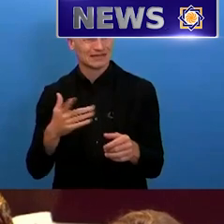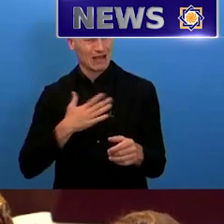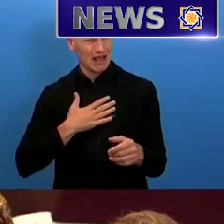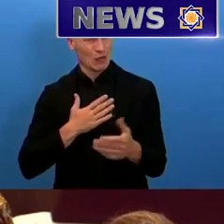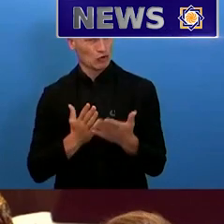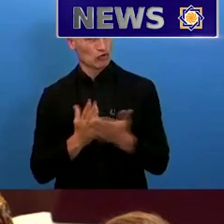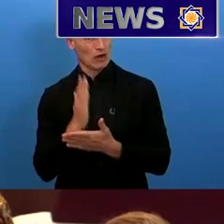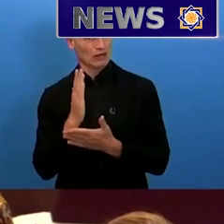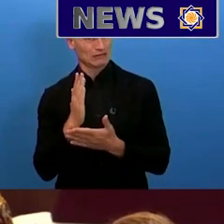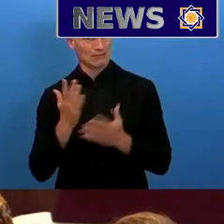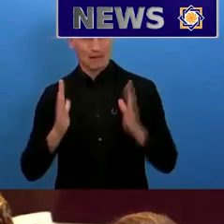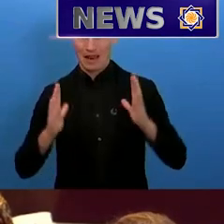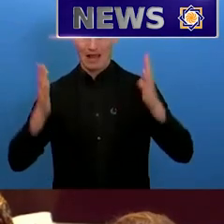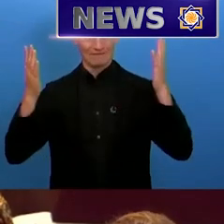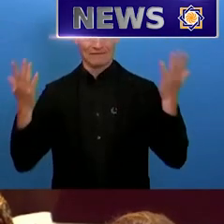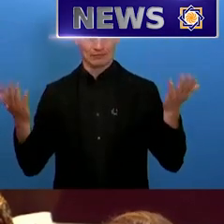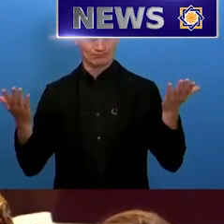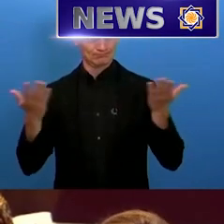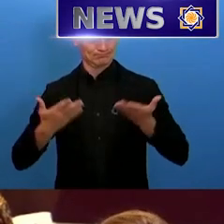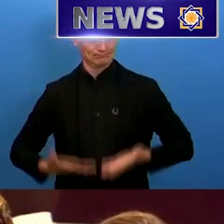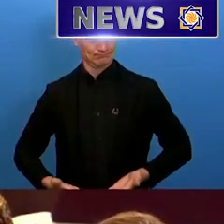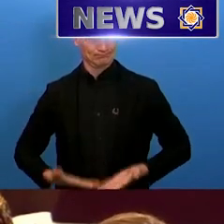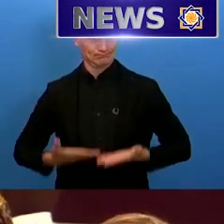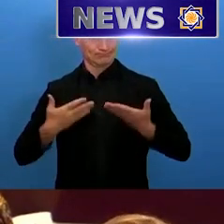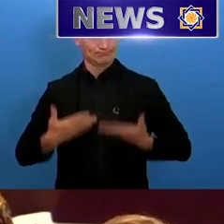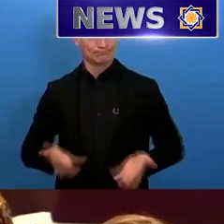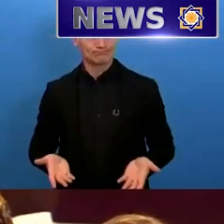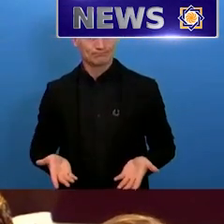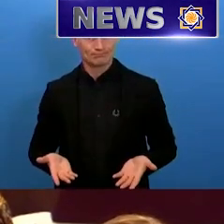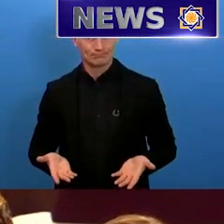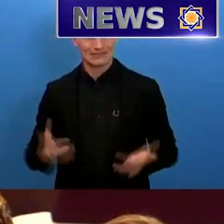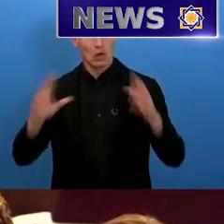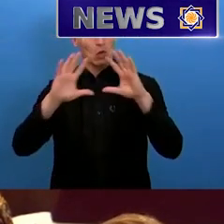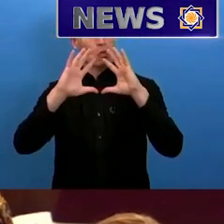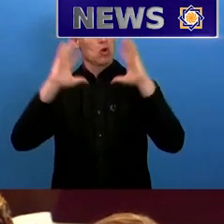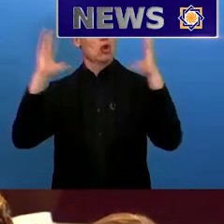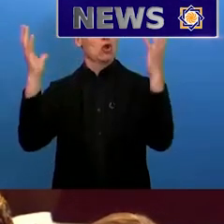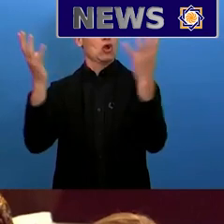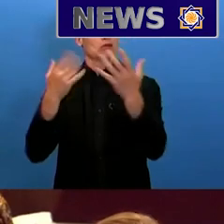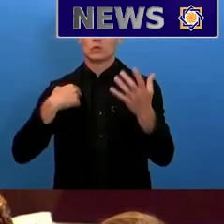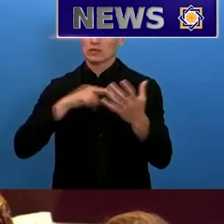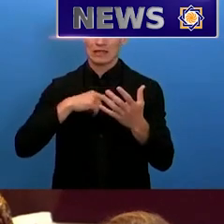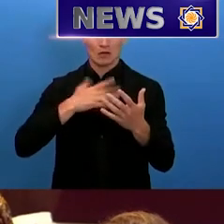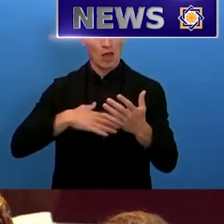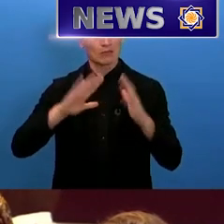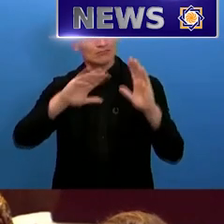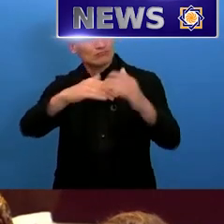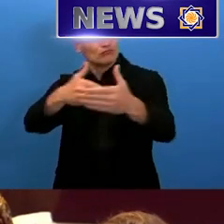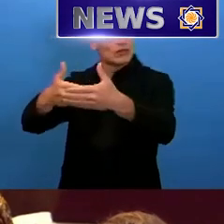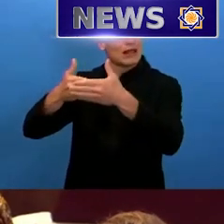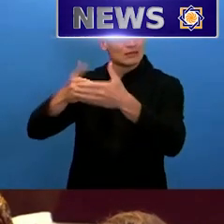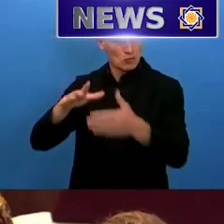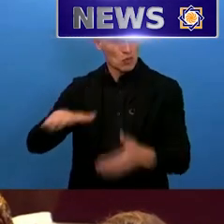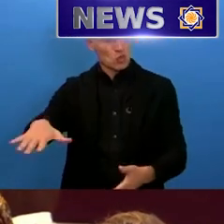48, said the President. According to him, in this very place, just July, he condemned the siege of